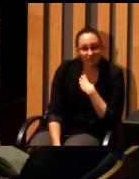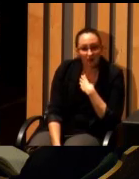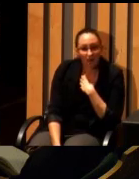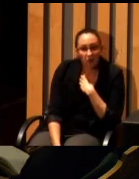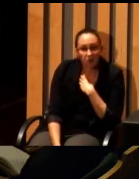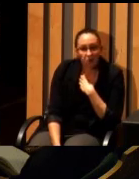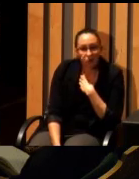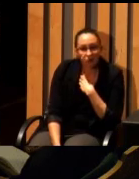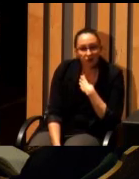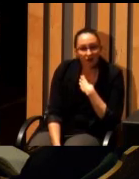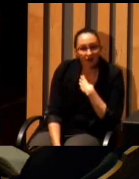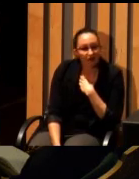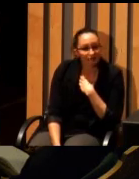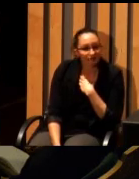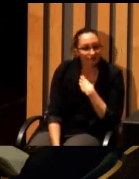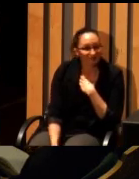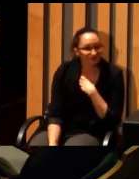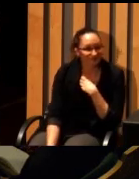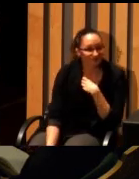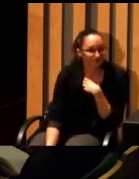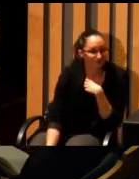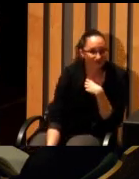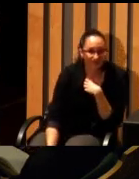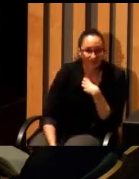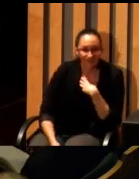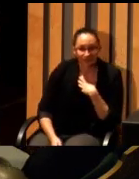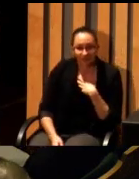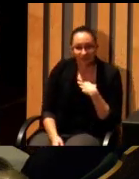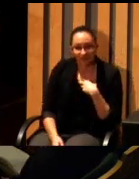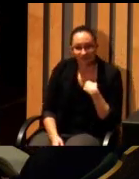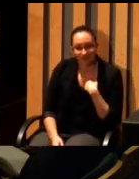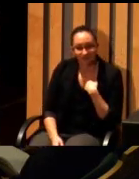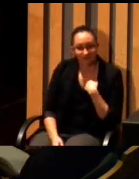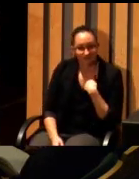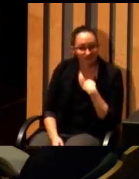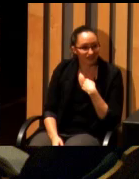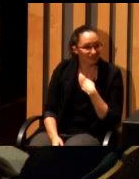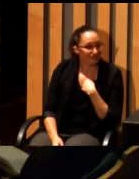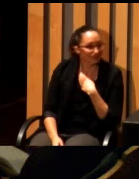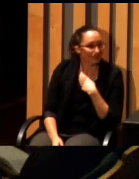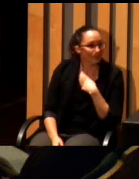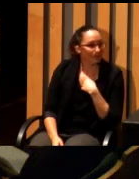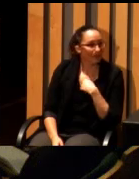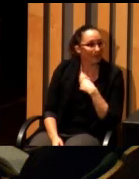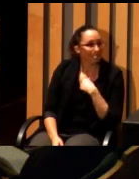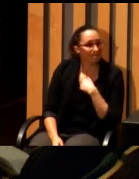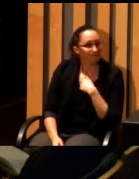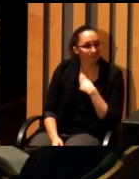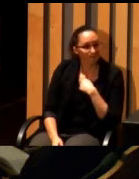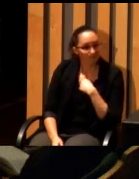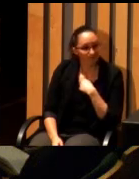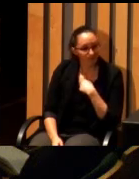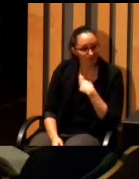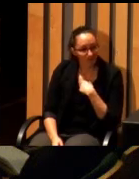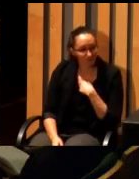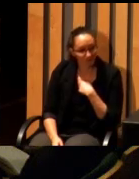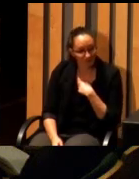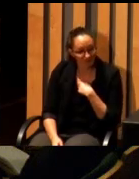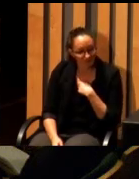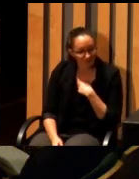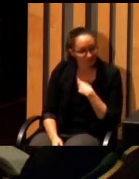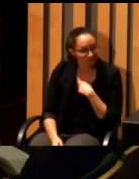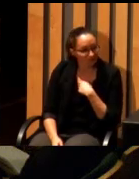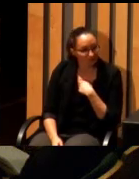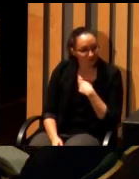It's only got 30 signatures, so no worries. But if we launch one right now, you know, you can start to put those kinds of numbers together.